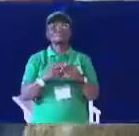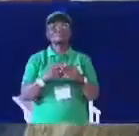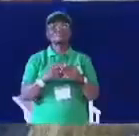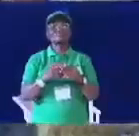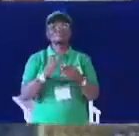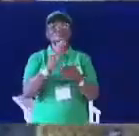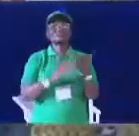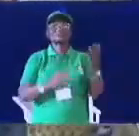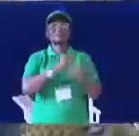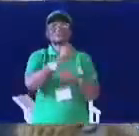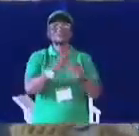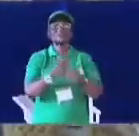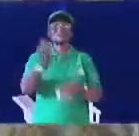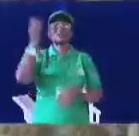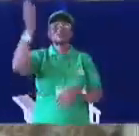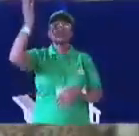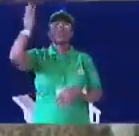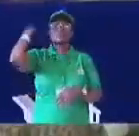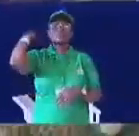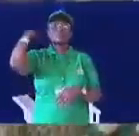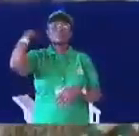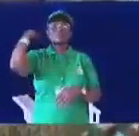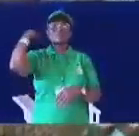Some years ago,